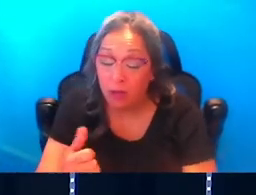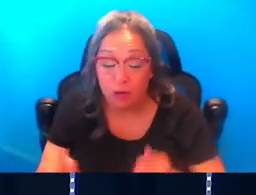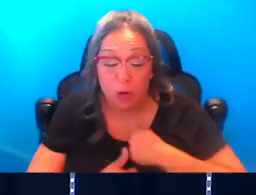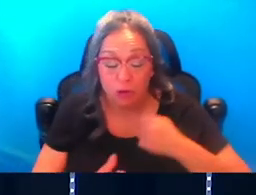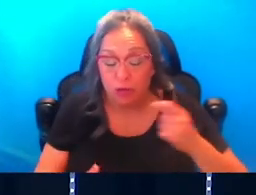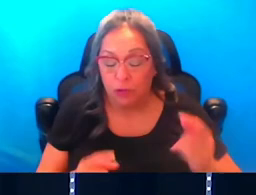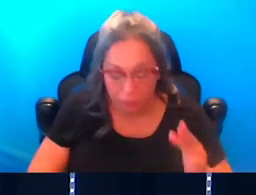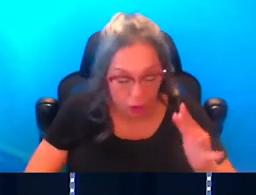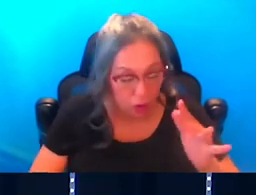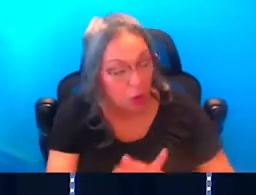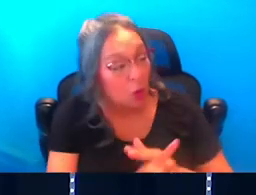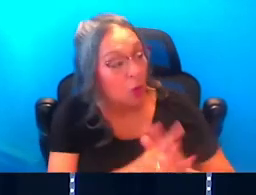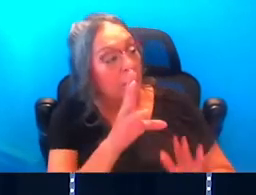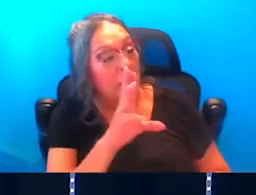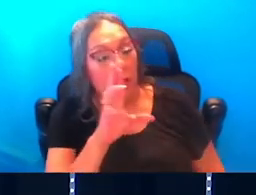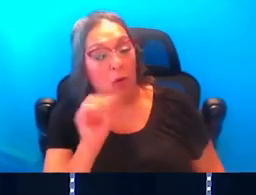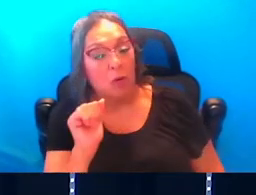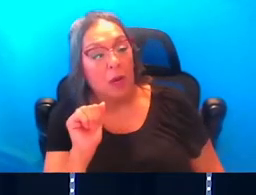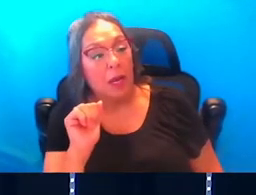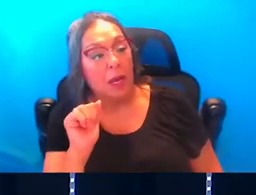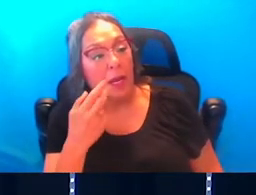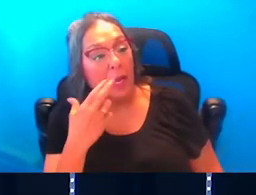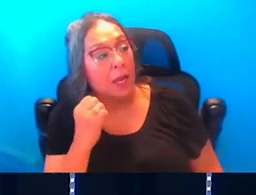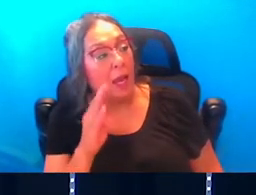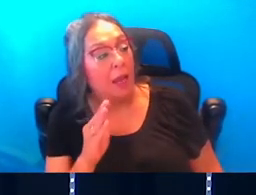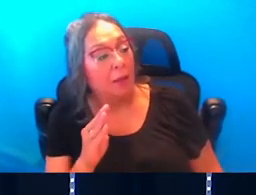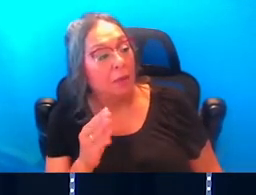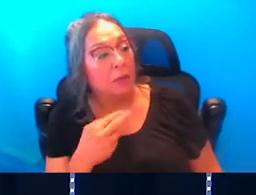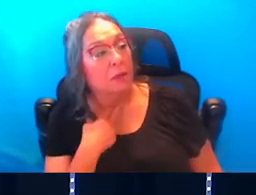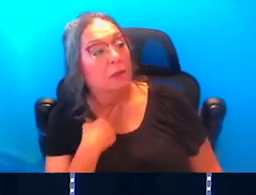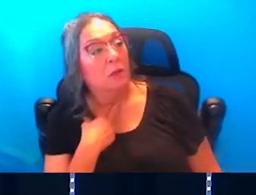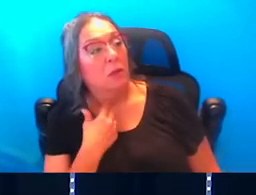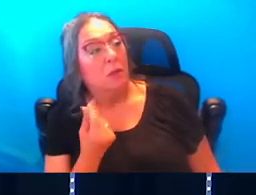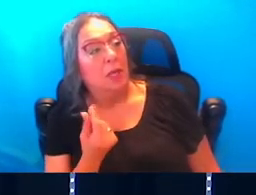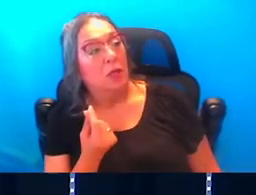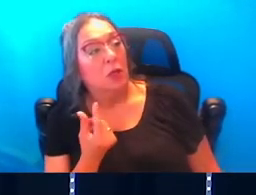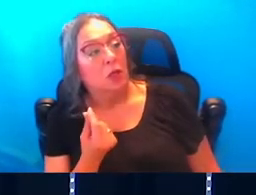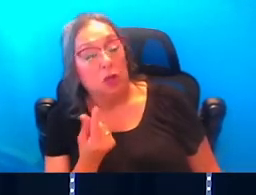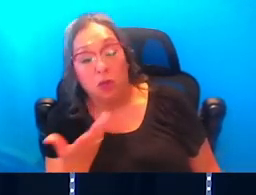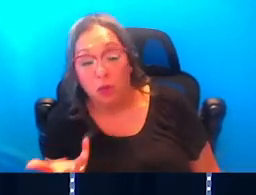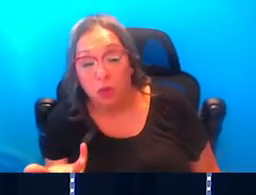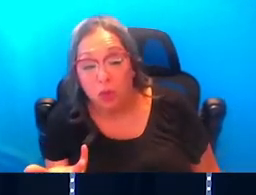big moment here. What in the world am I going to do? Now, what's the safe play?